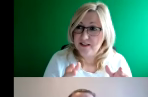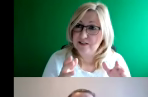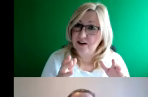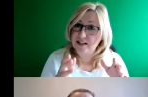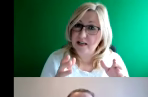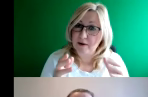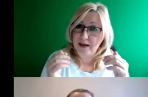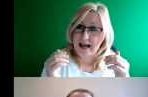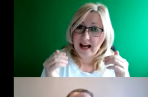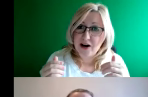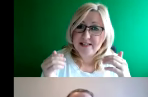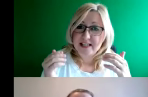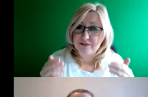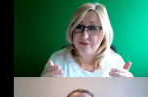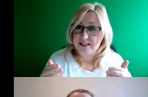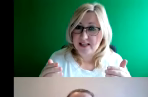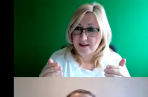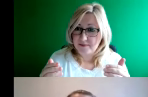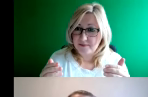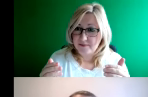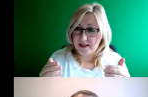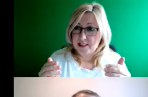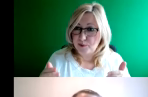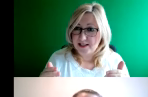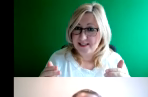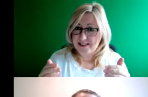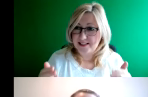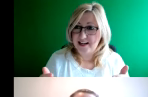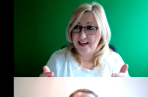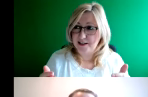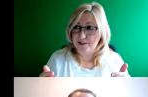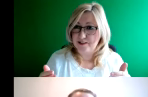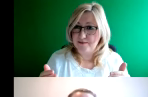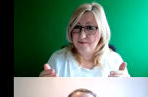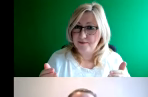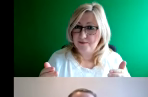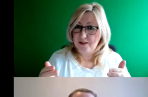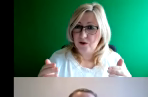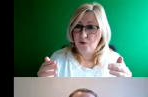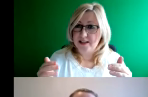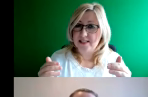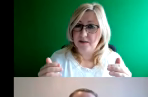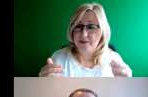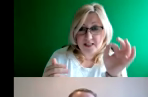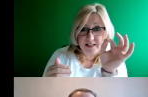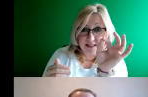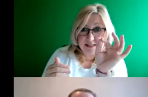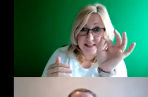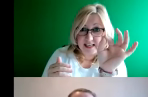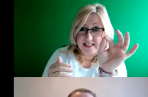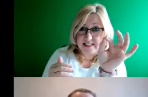ISL users, you've got to think about, well, how is inferencing expressed in a sign language? When is